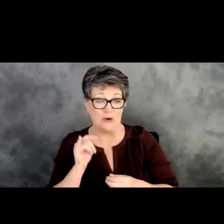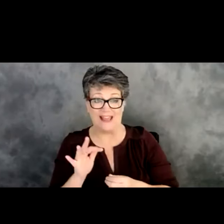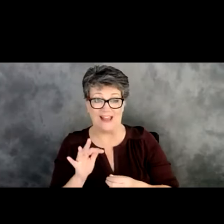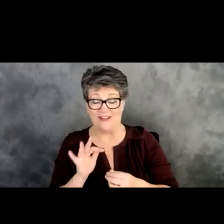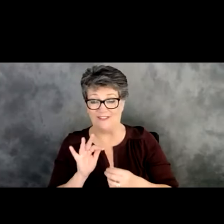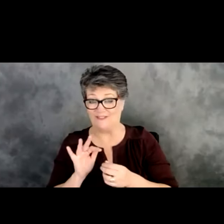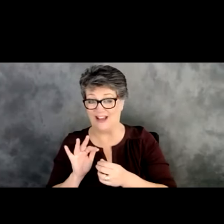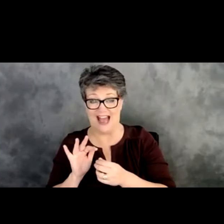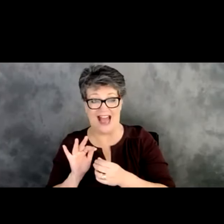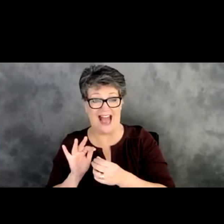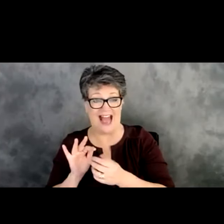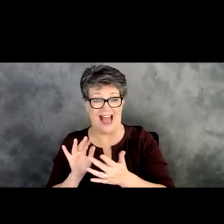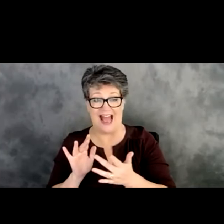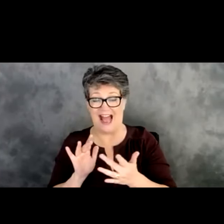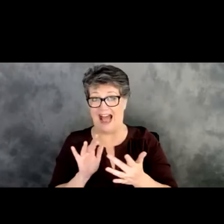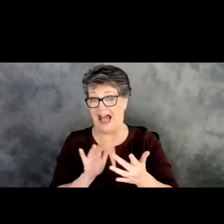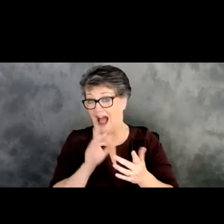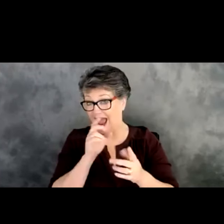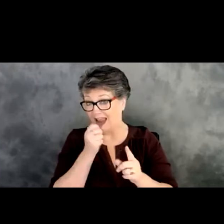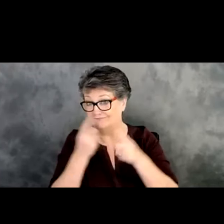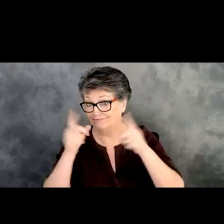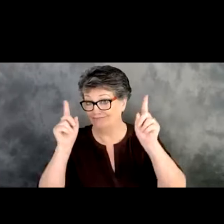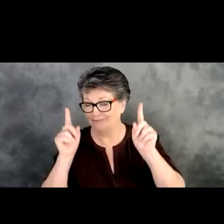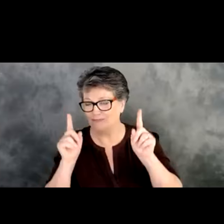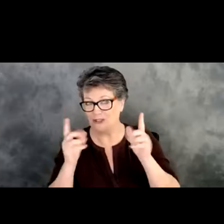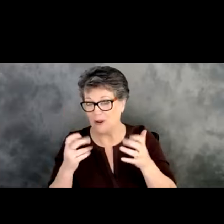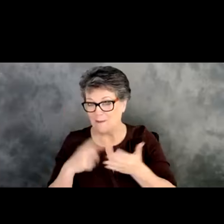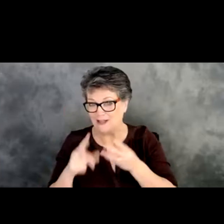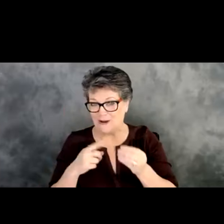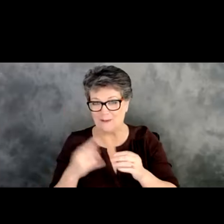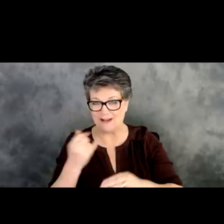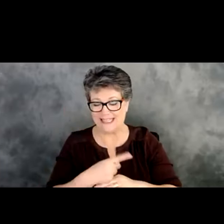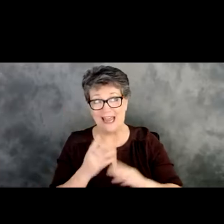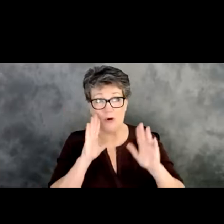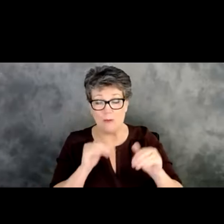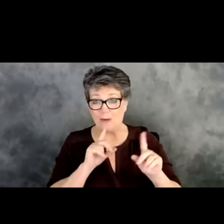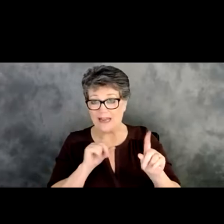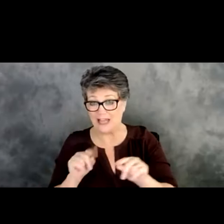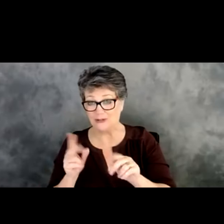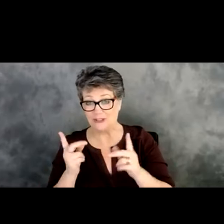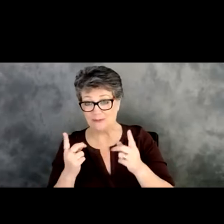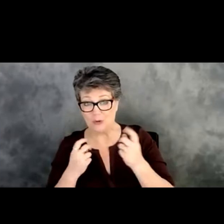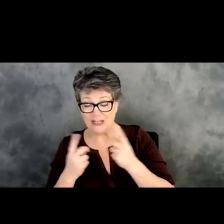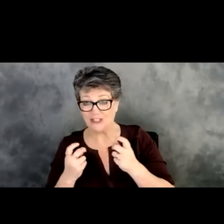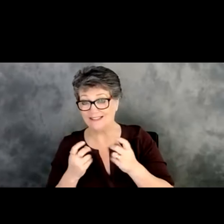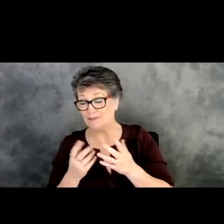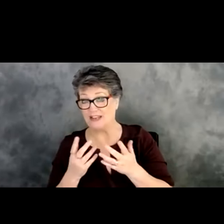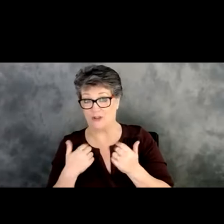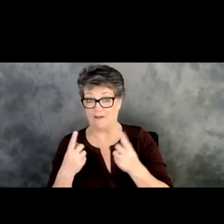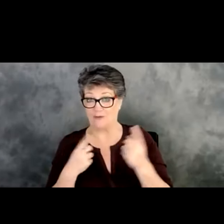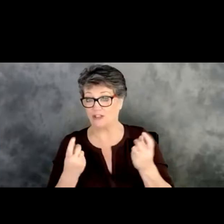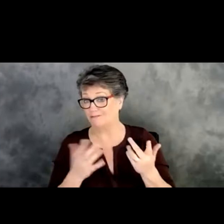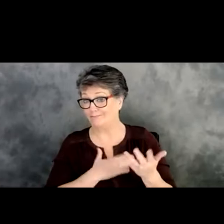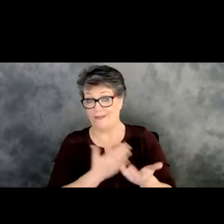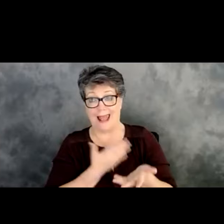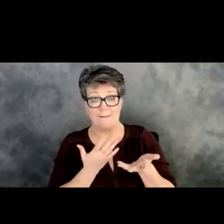reached what you all were interested in me talking about today. I hope that I was able to answer some questions or illuminate. But if people have questions, I'm more than happy